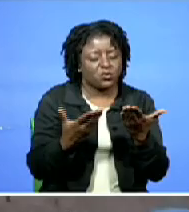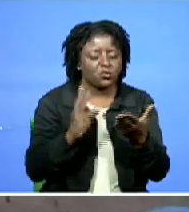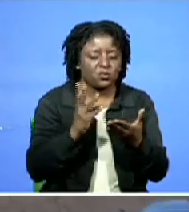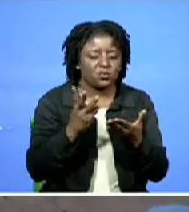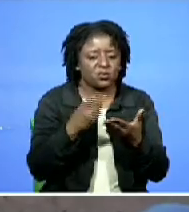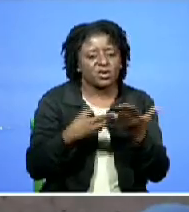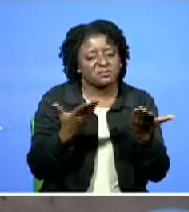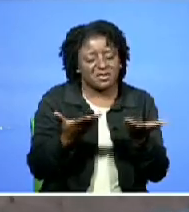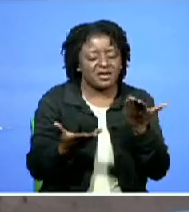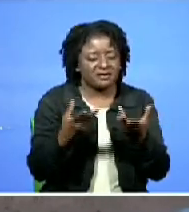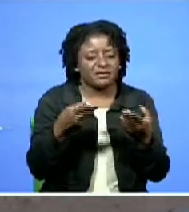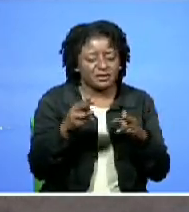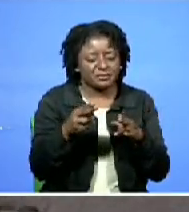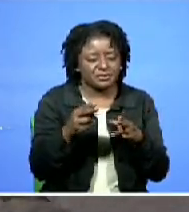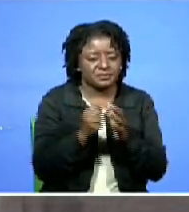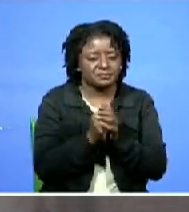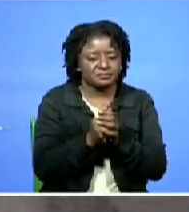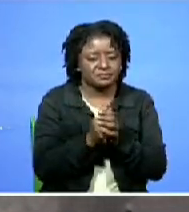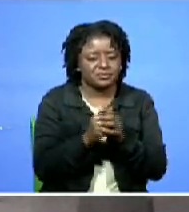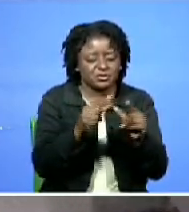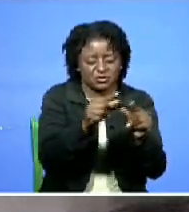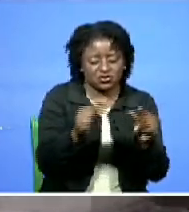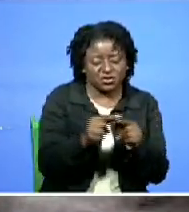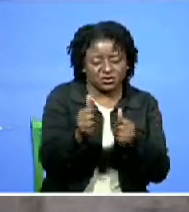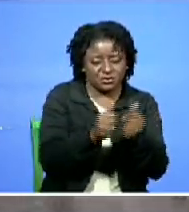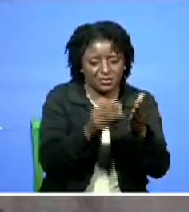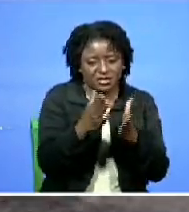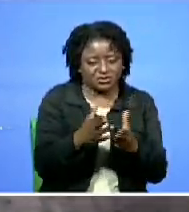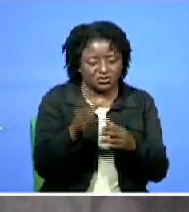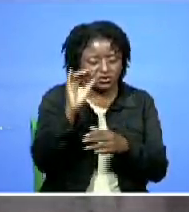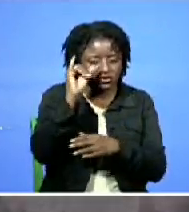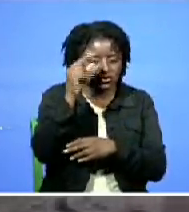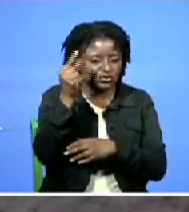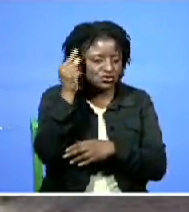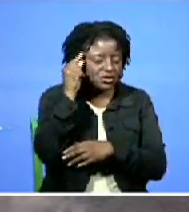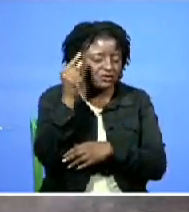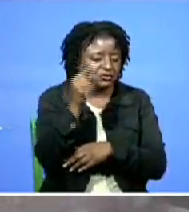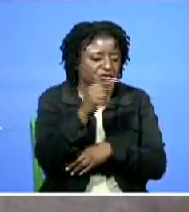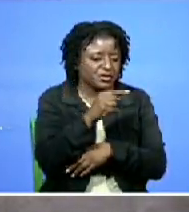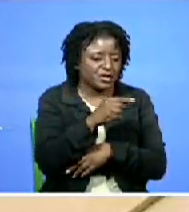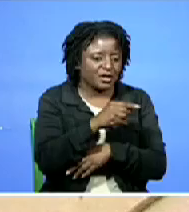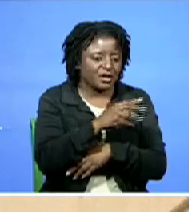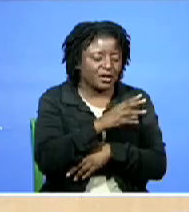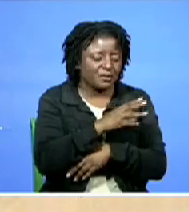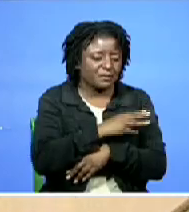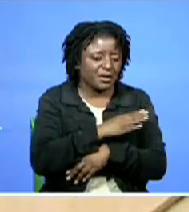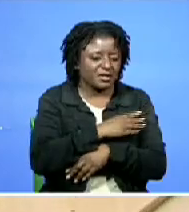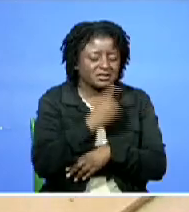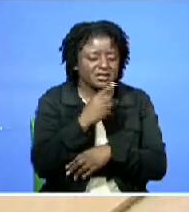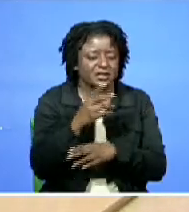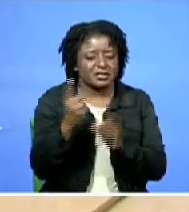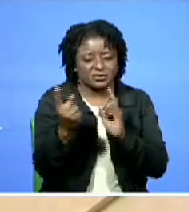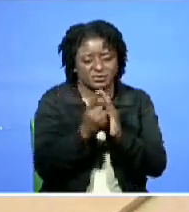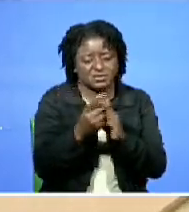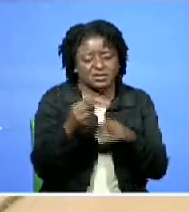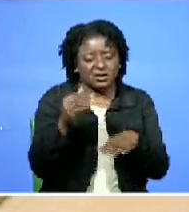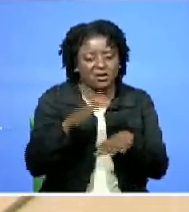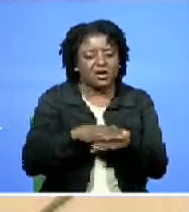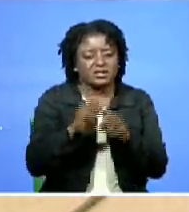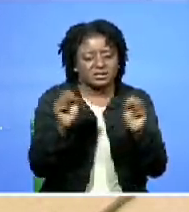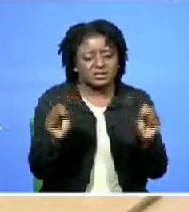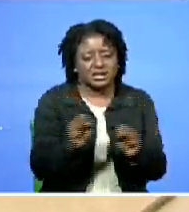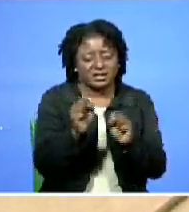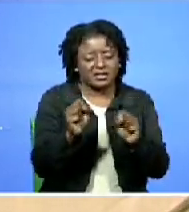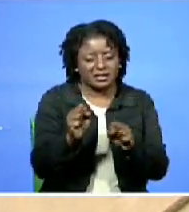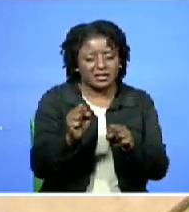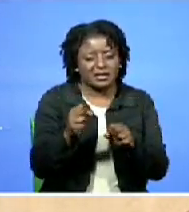with. General Manager of the National Sports Authority, Jeffrey Beckles, confirmed that a meet was held on Saturday at the stadium and